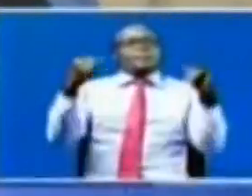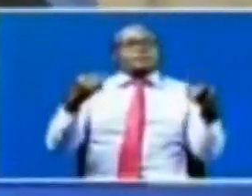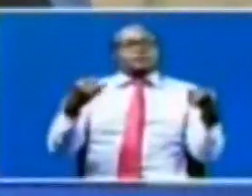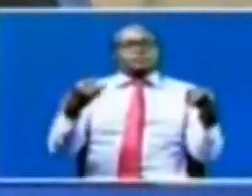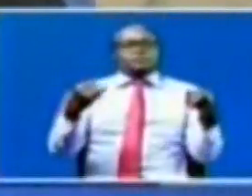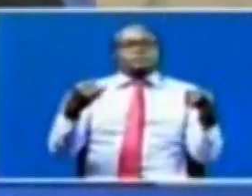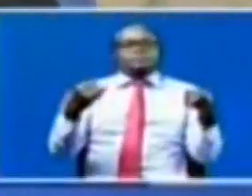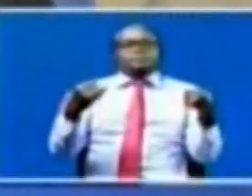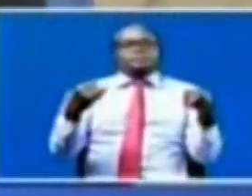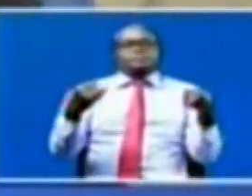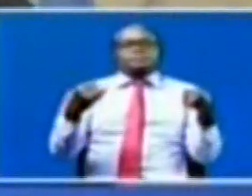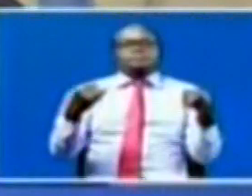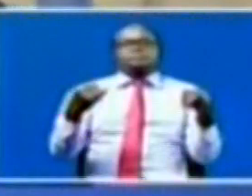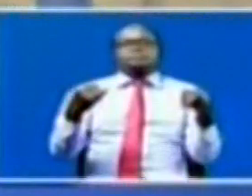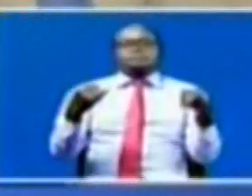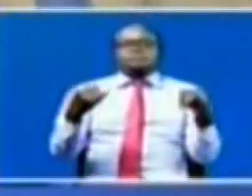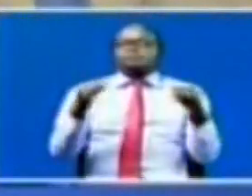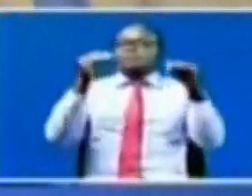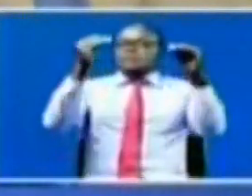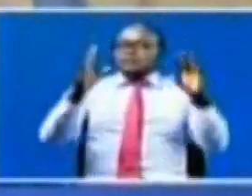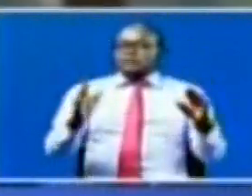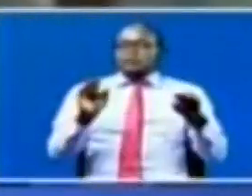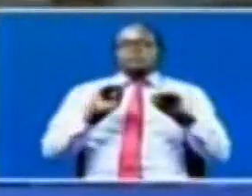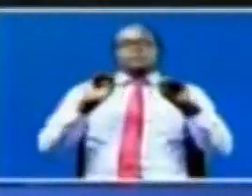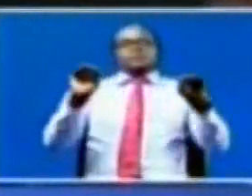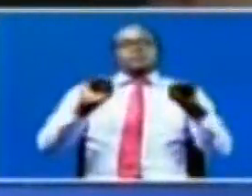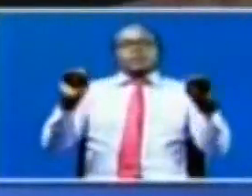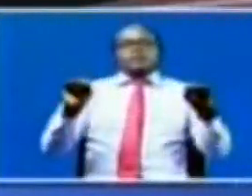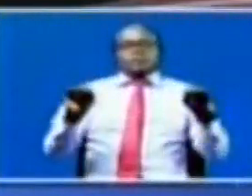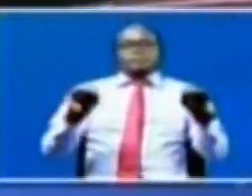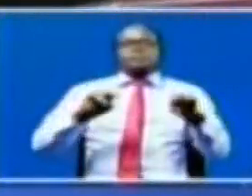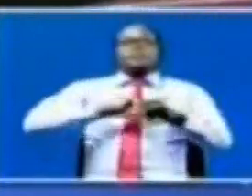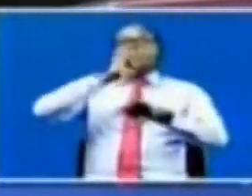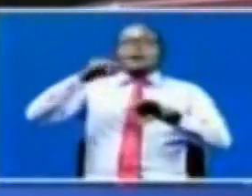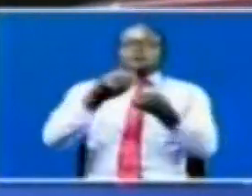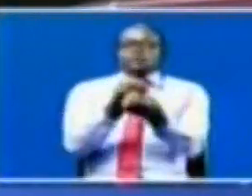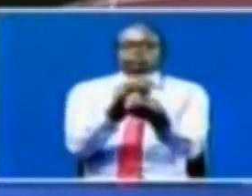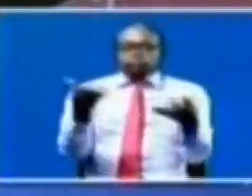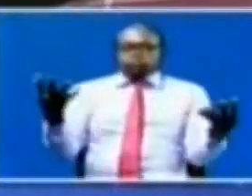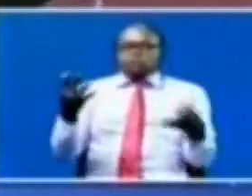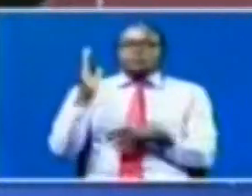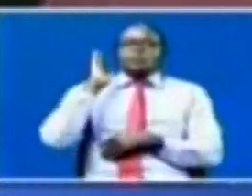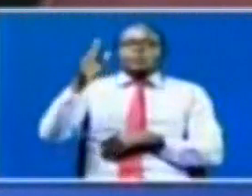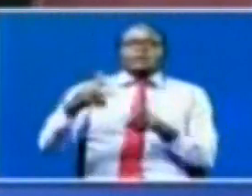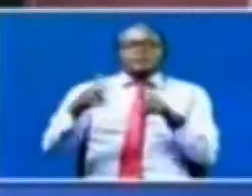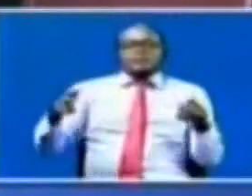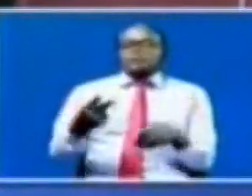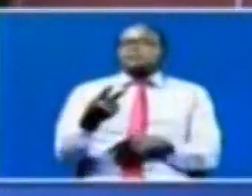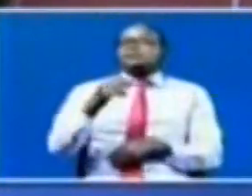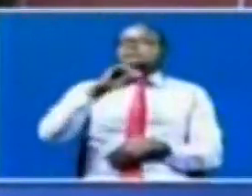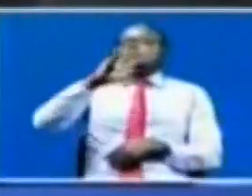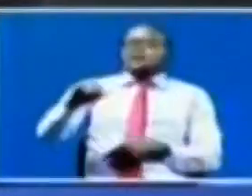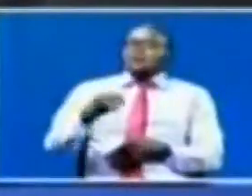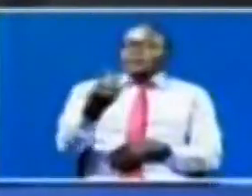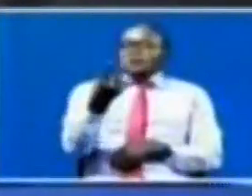particularly intensive in-service teacher training. The national rollout will take place in January